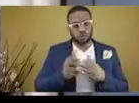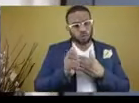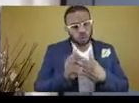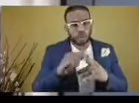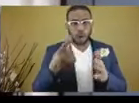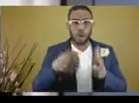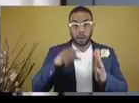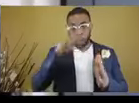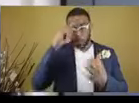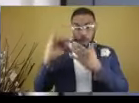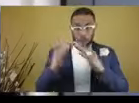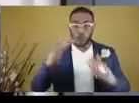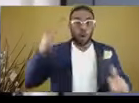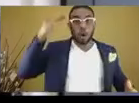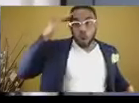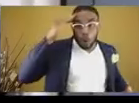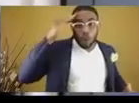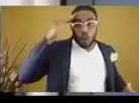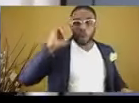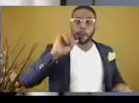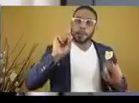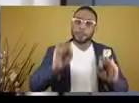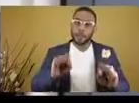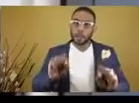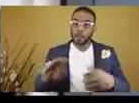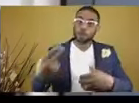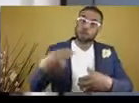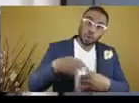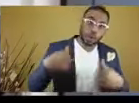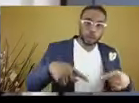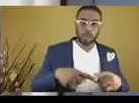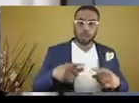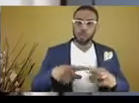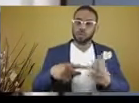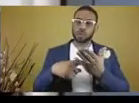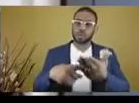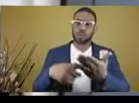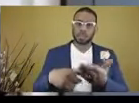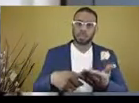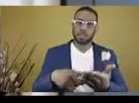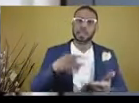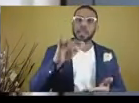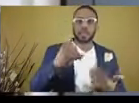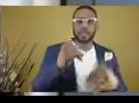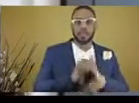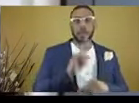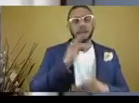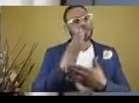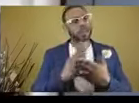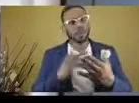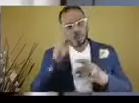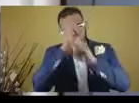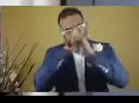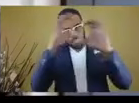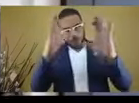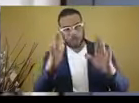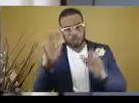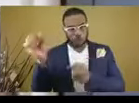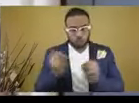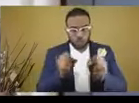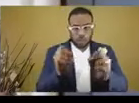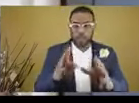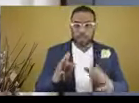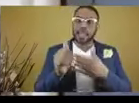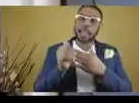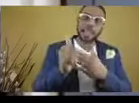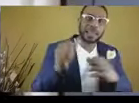Black communities know is possible. And joining us to discuss that tonight are some of the visionaries and strategists leading